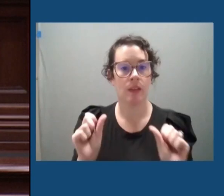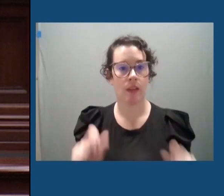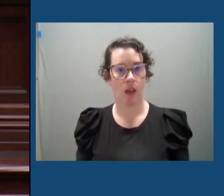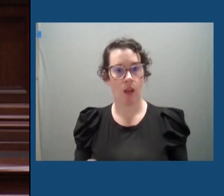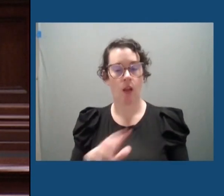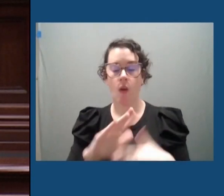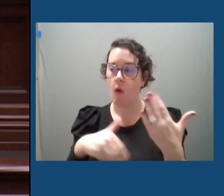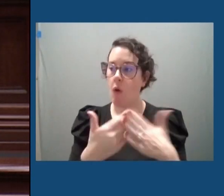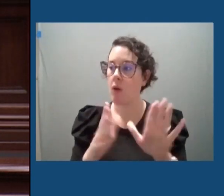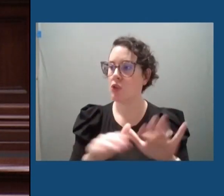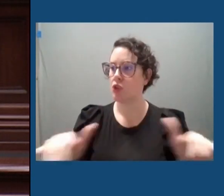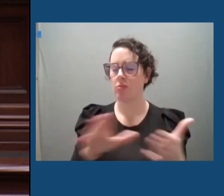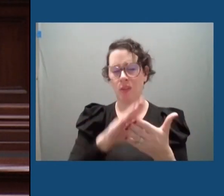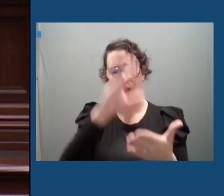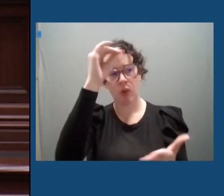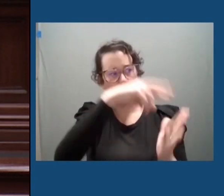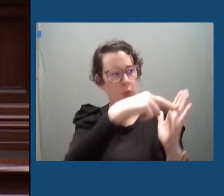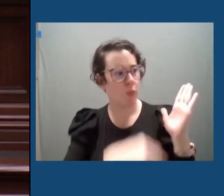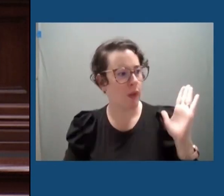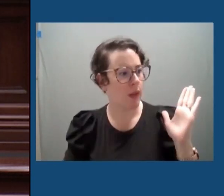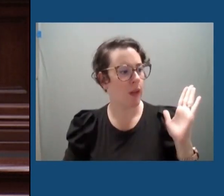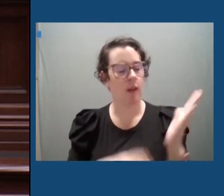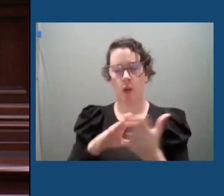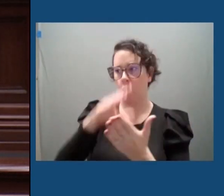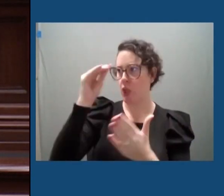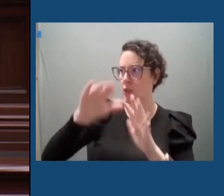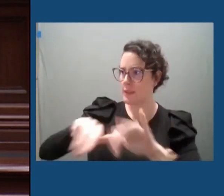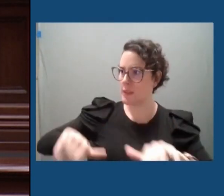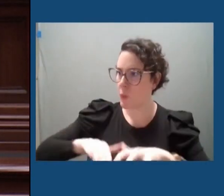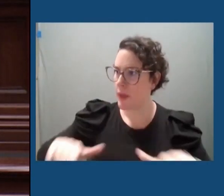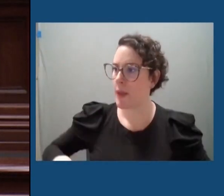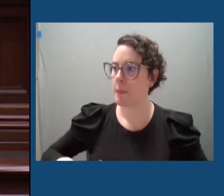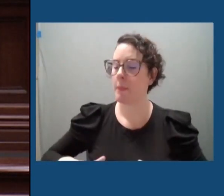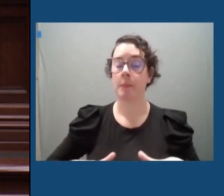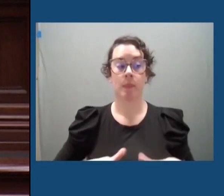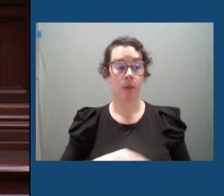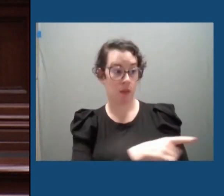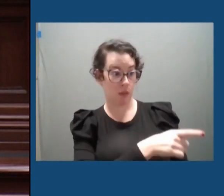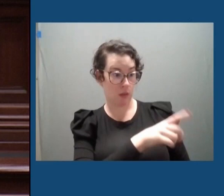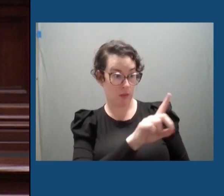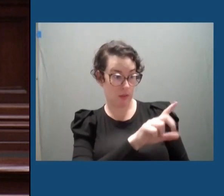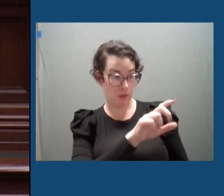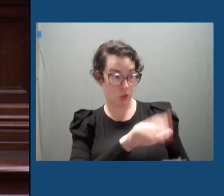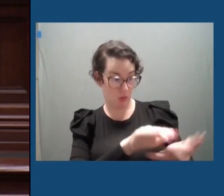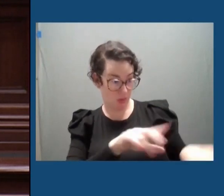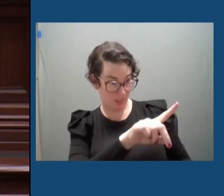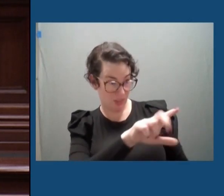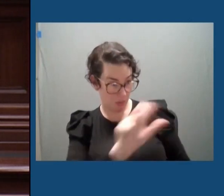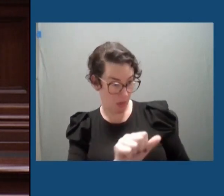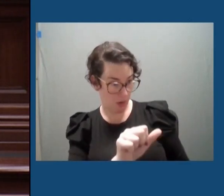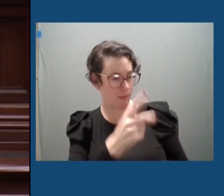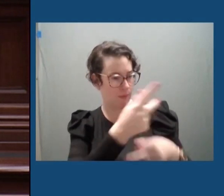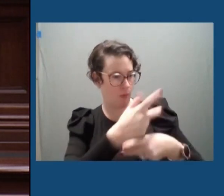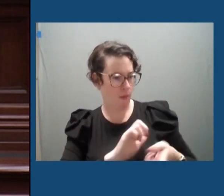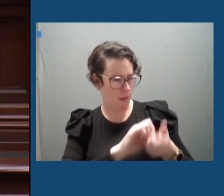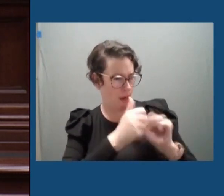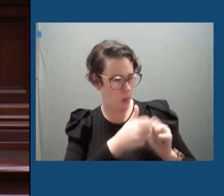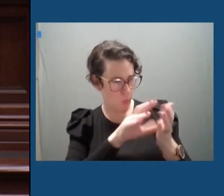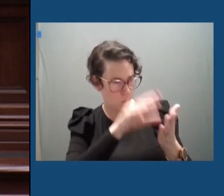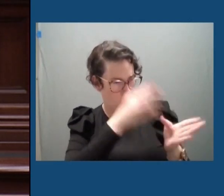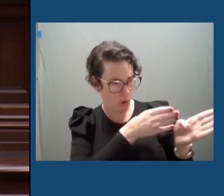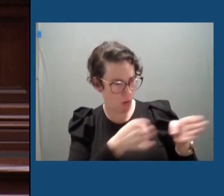swim, where children with disabilities have pathways to pursue their dreams, where